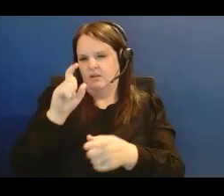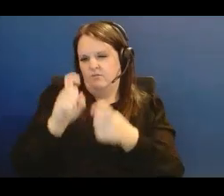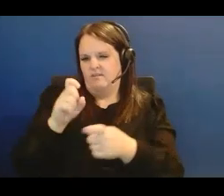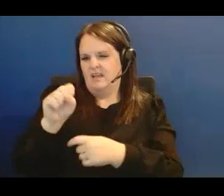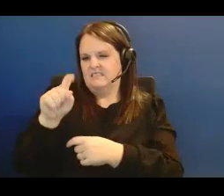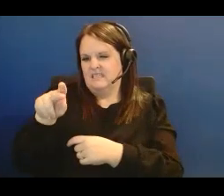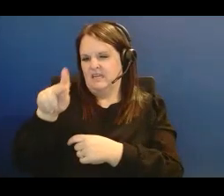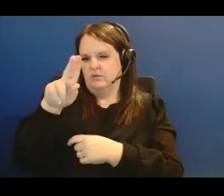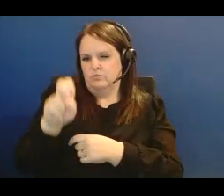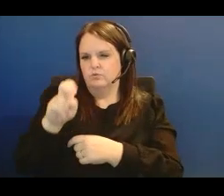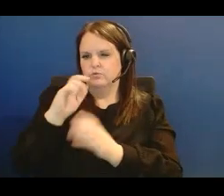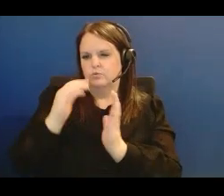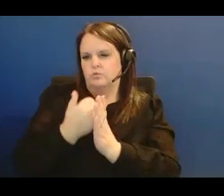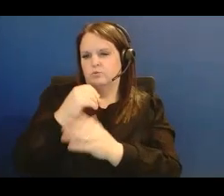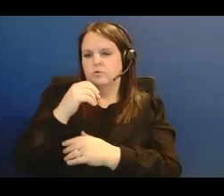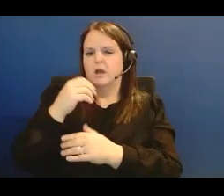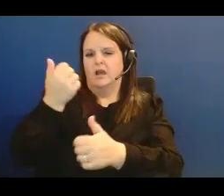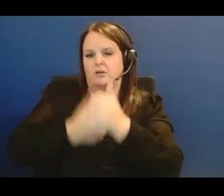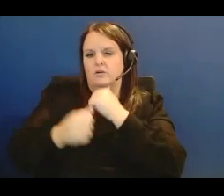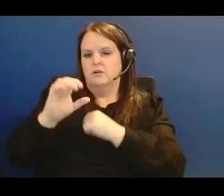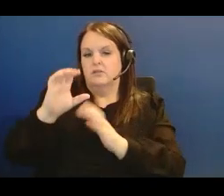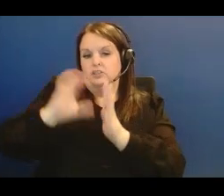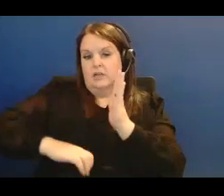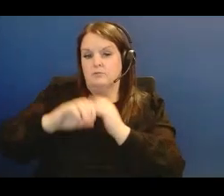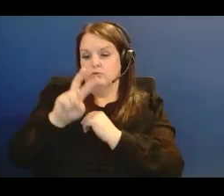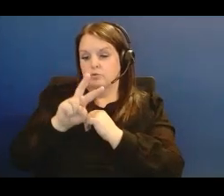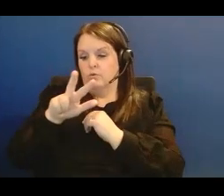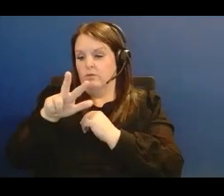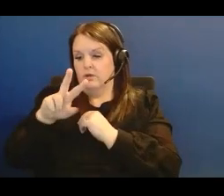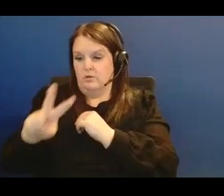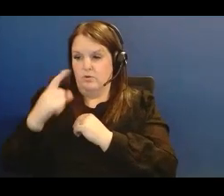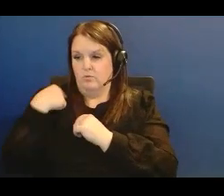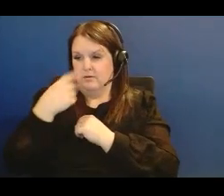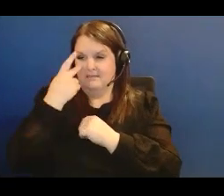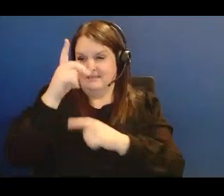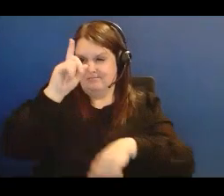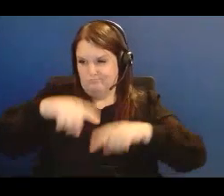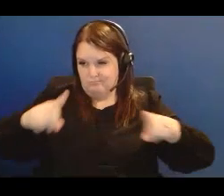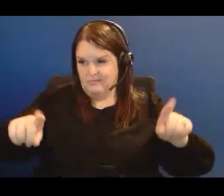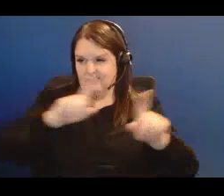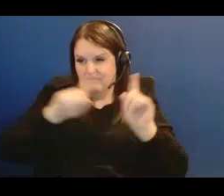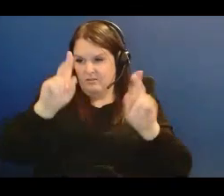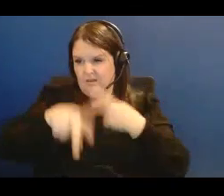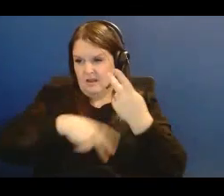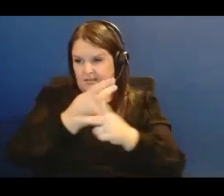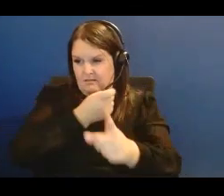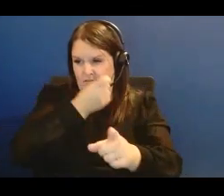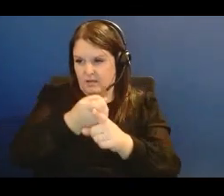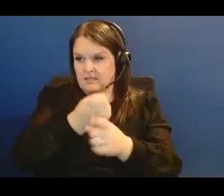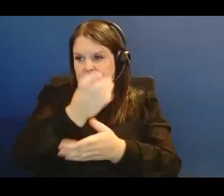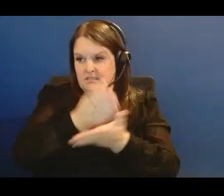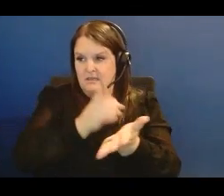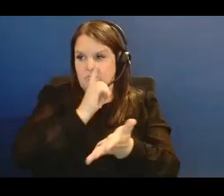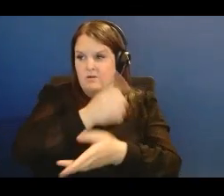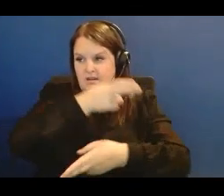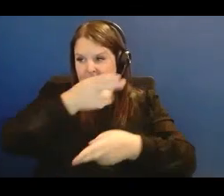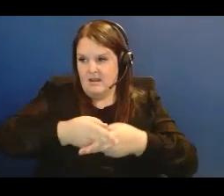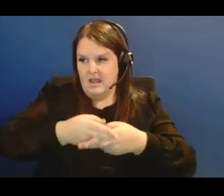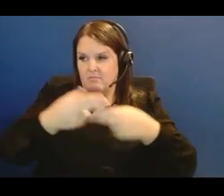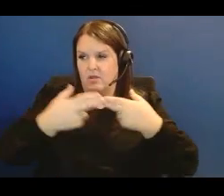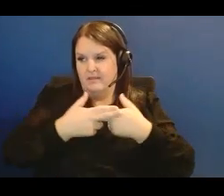under Chapter 232, where we are looking at a multitude of factors, including some of which that are named on the